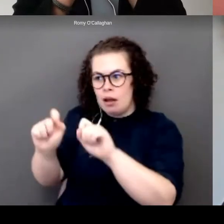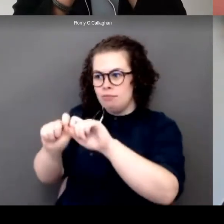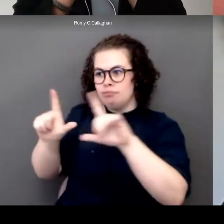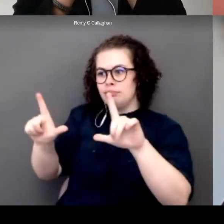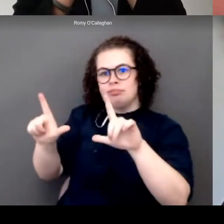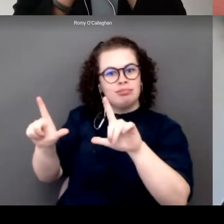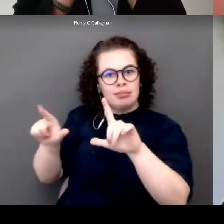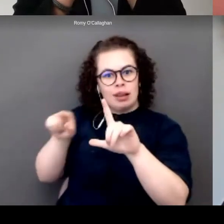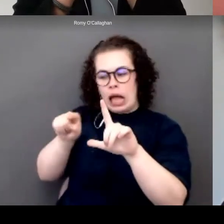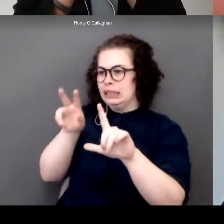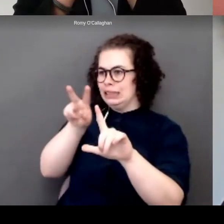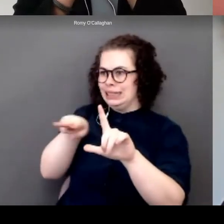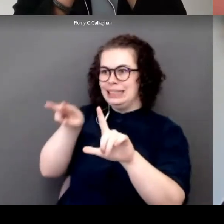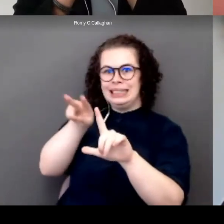to live